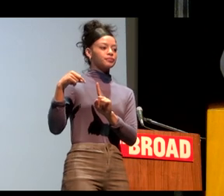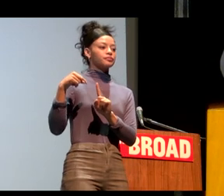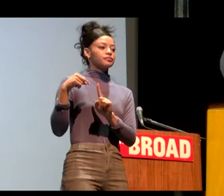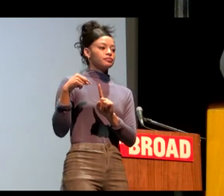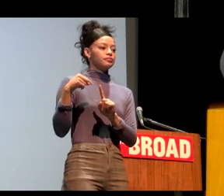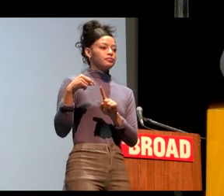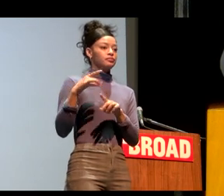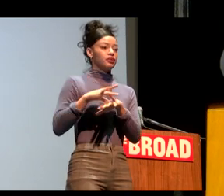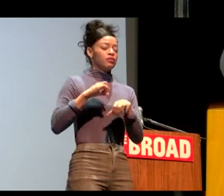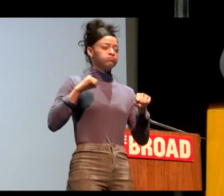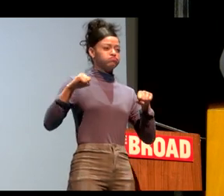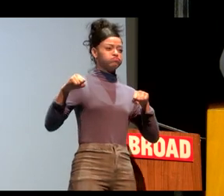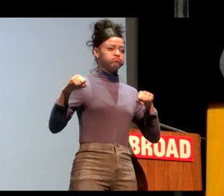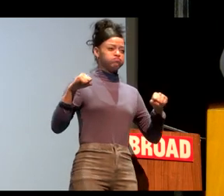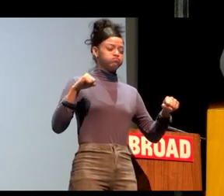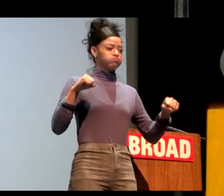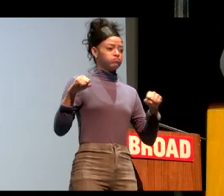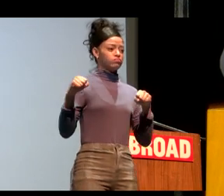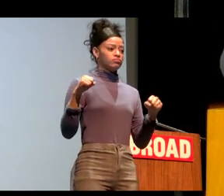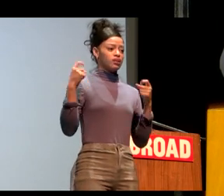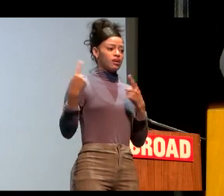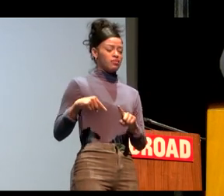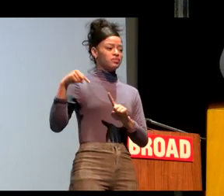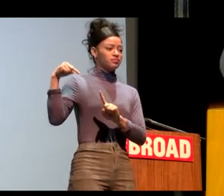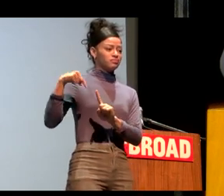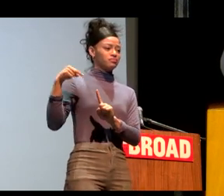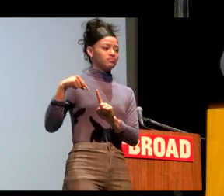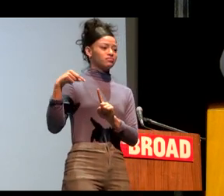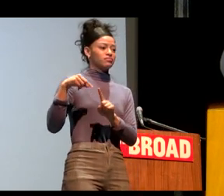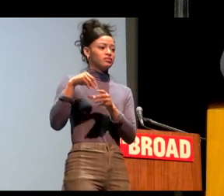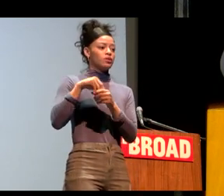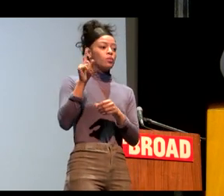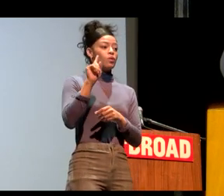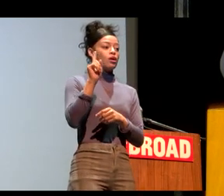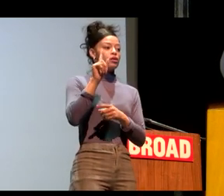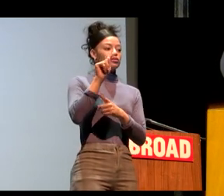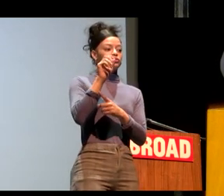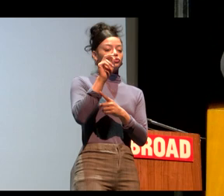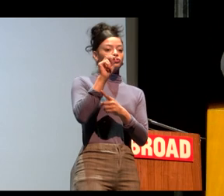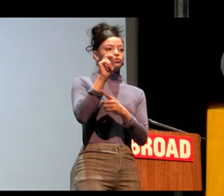disaster. And now, at this time, post-2020.